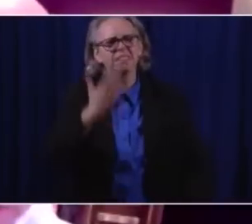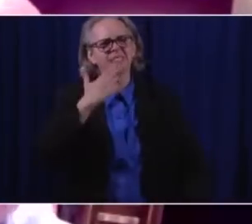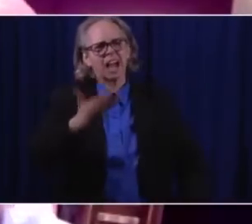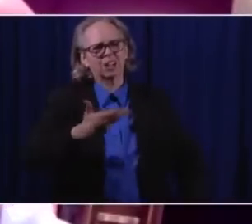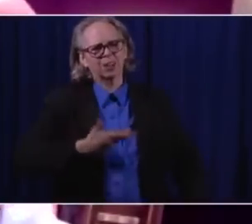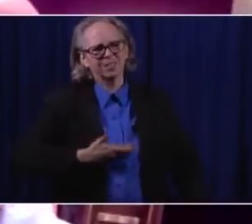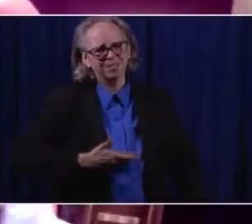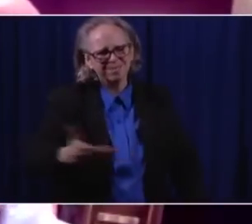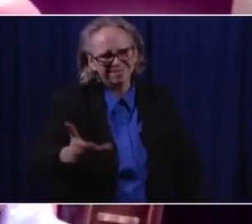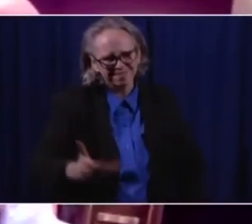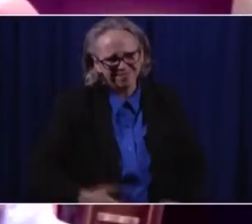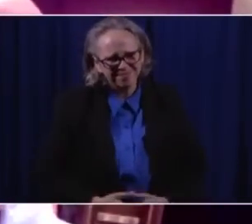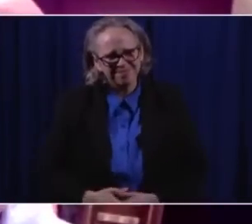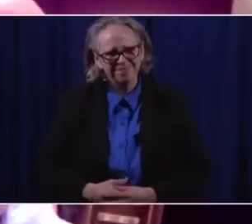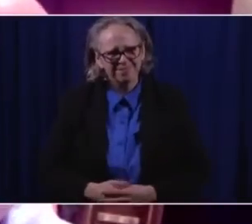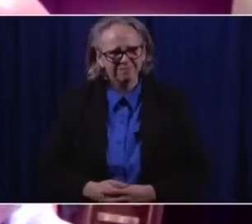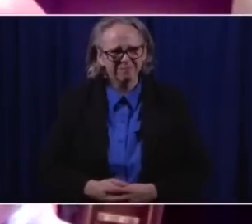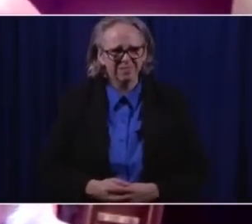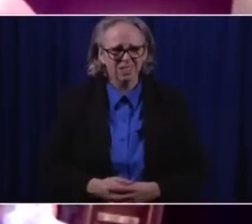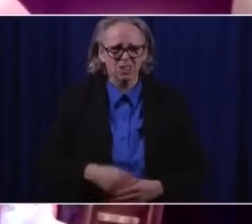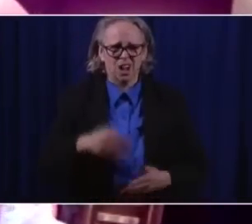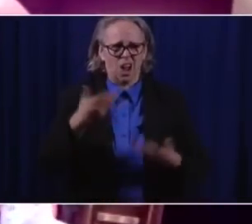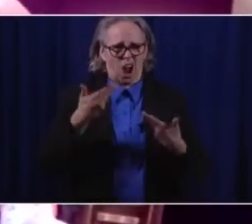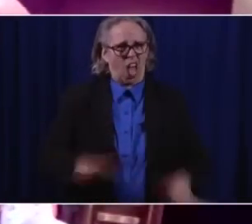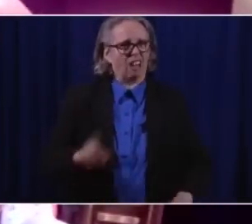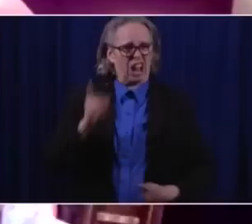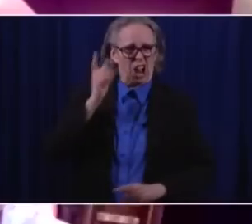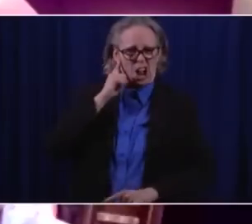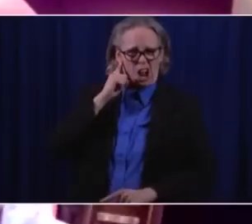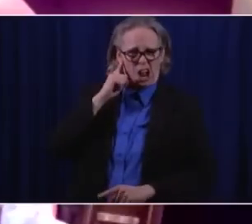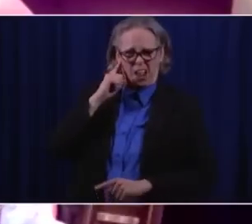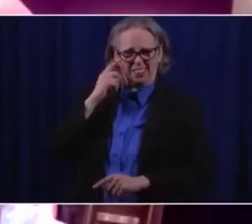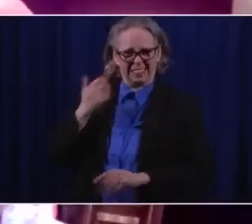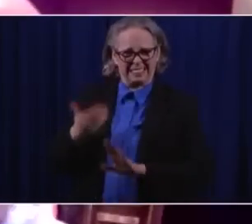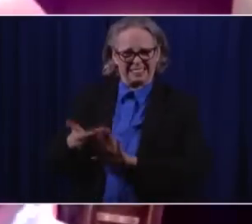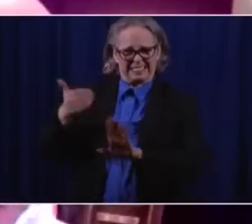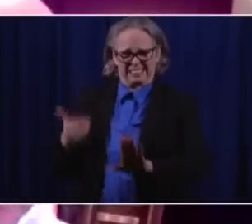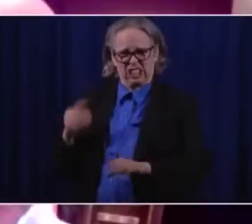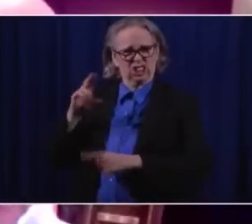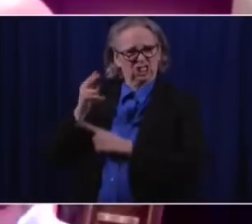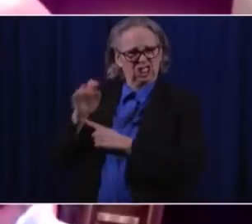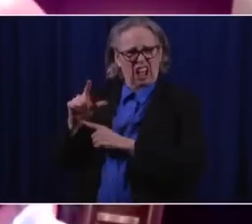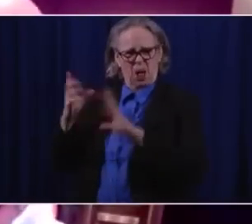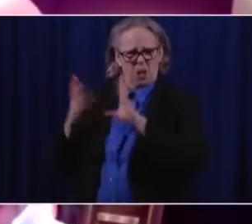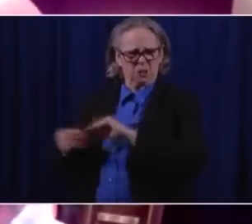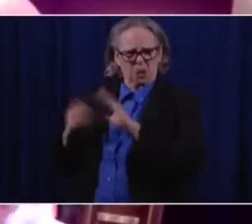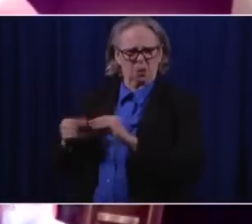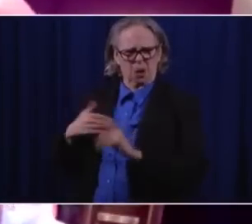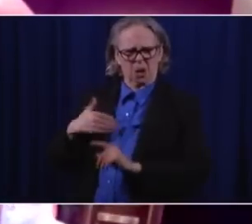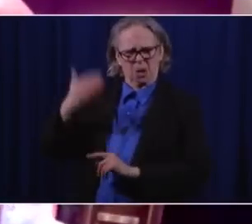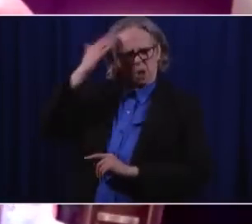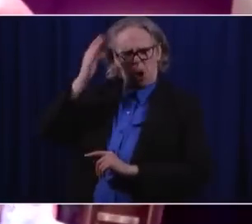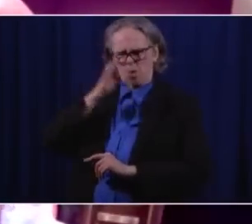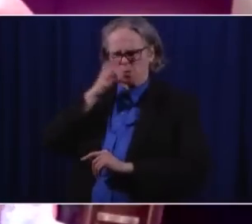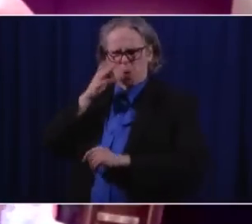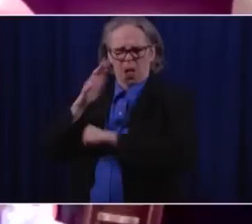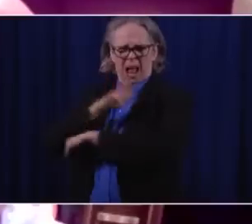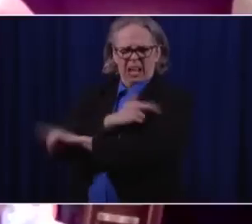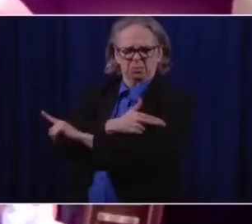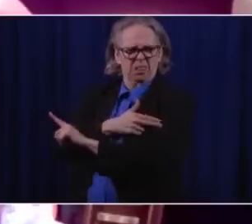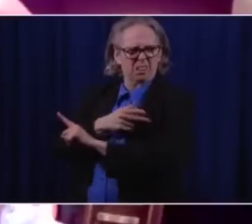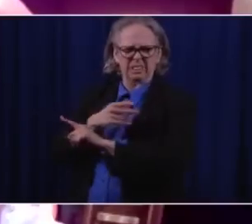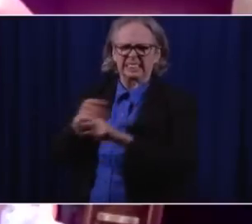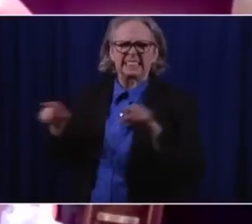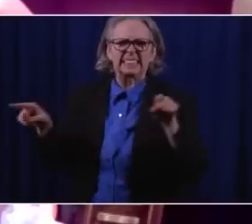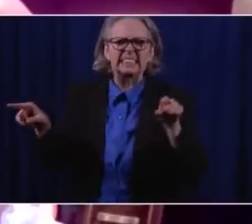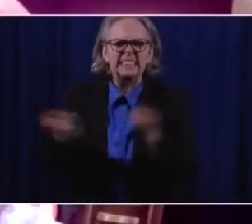As Cheryl suggested, and she understands rural hospitals well, we are seeing an influx here.